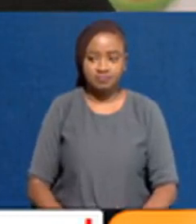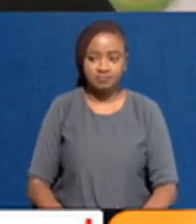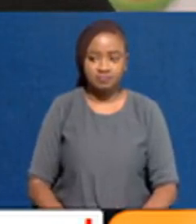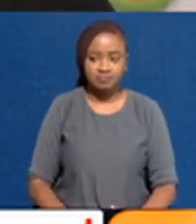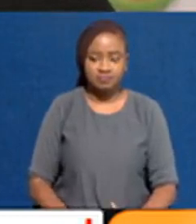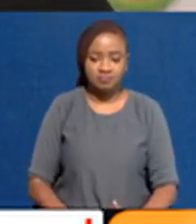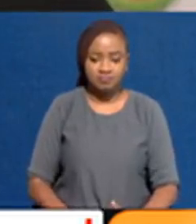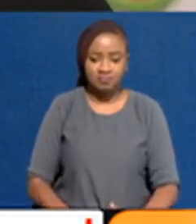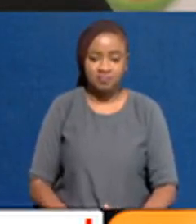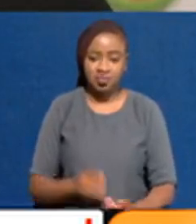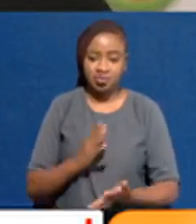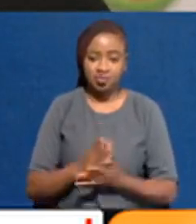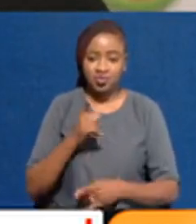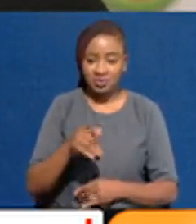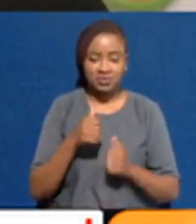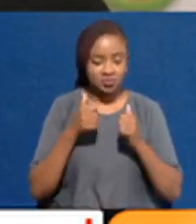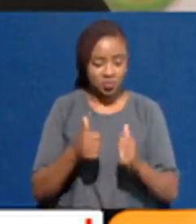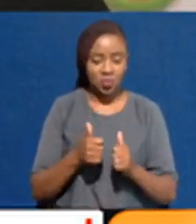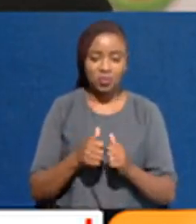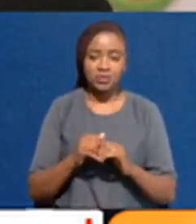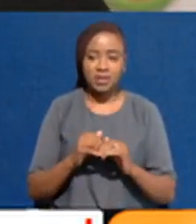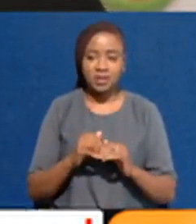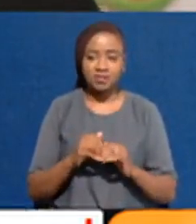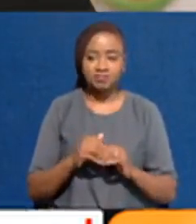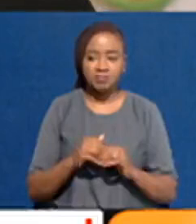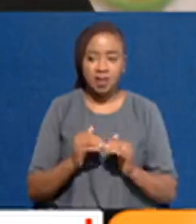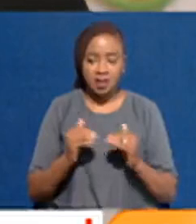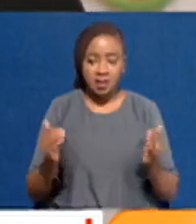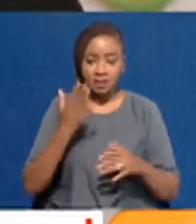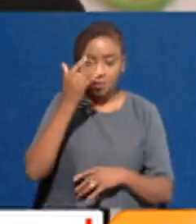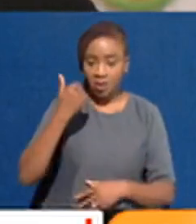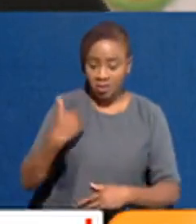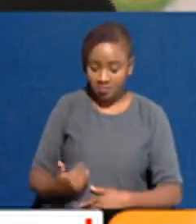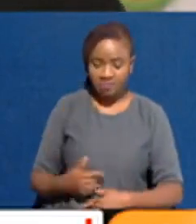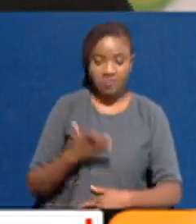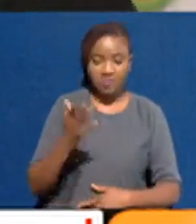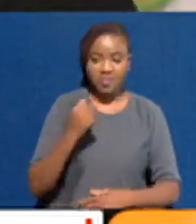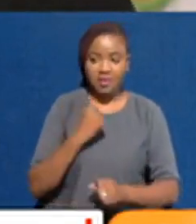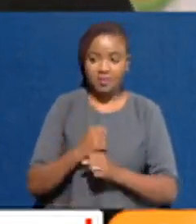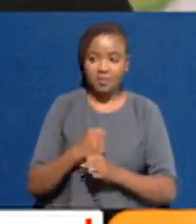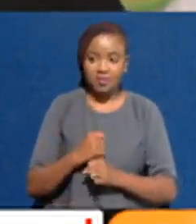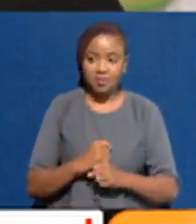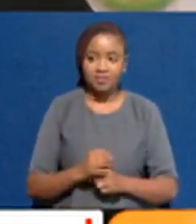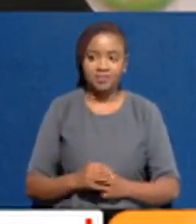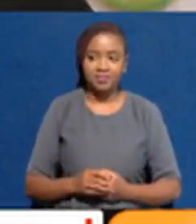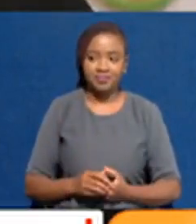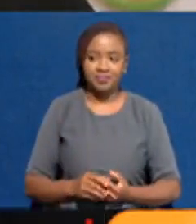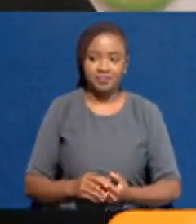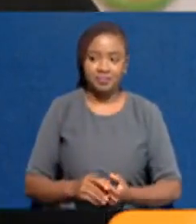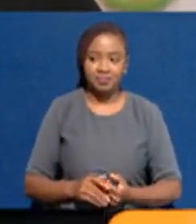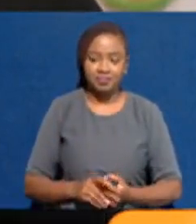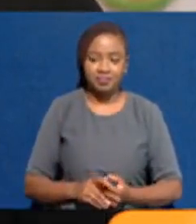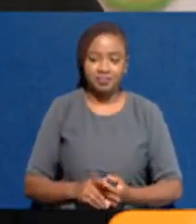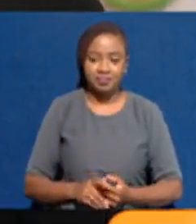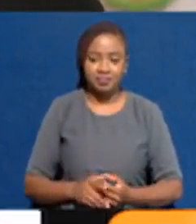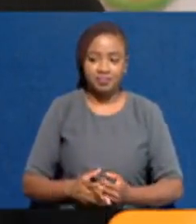working with Visa for the longest time because I've been ambassador unknowingly, but now at least you're making it now known. Me being a partner